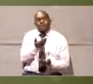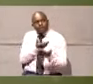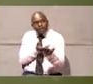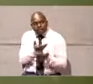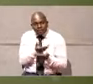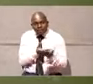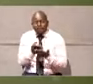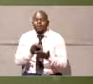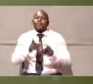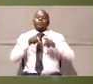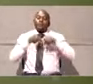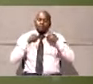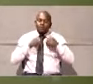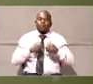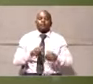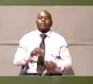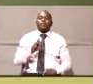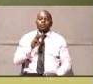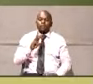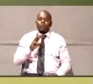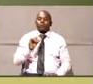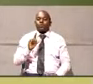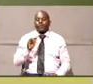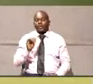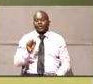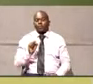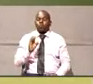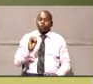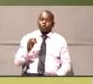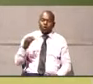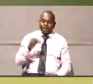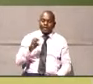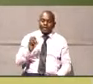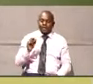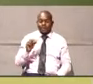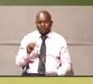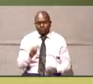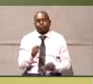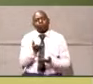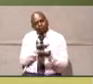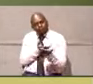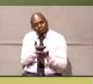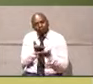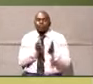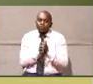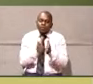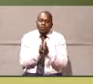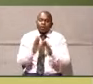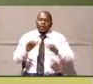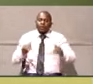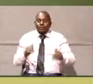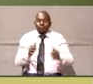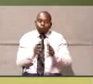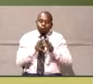with Reverend Canon William Ogeng. And here he is as he sheds some light on a